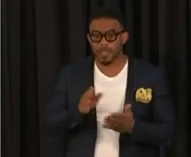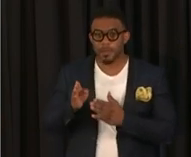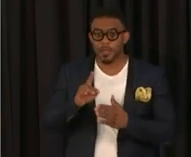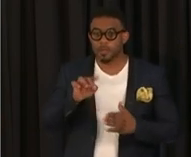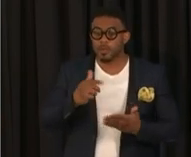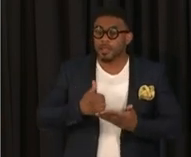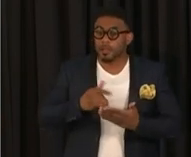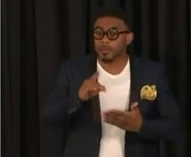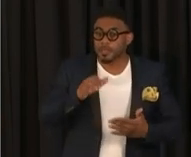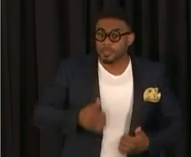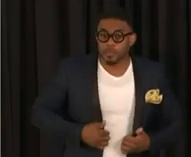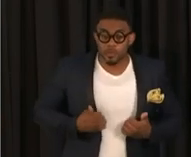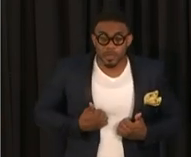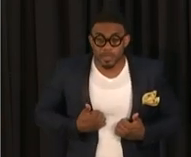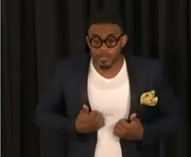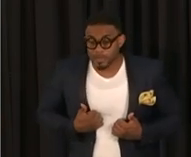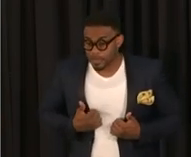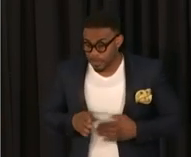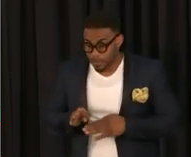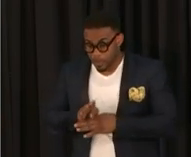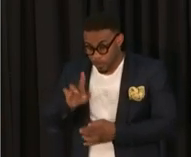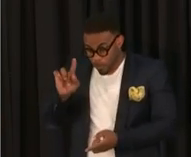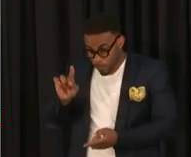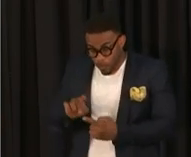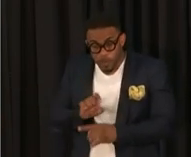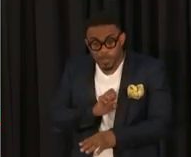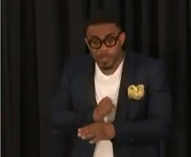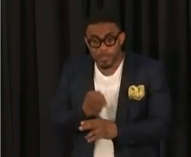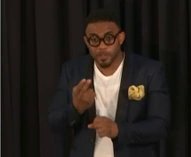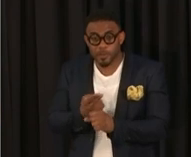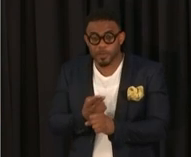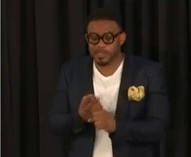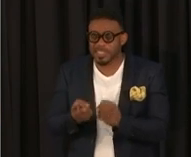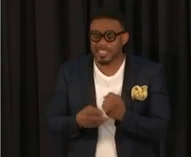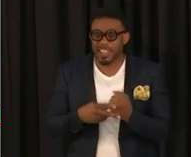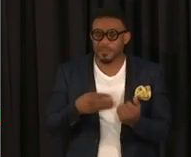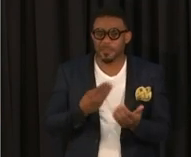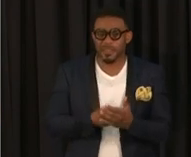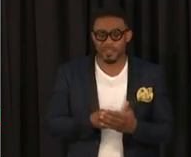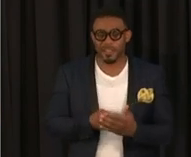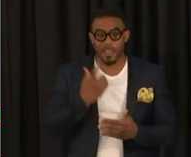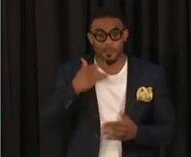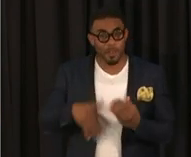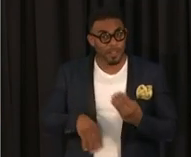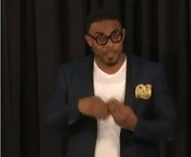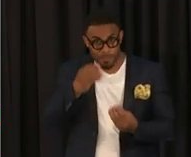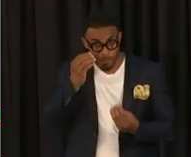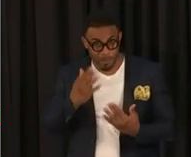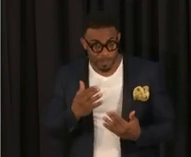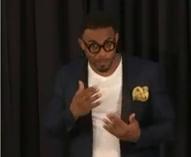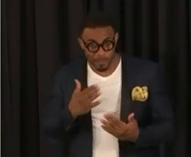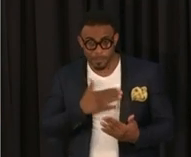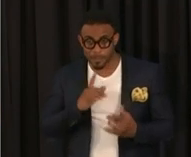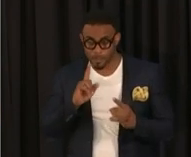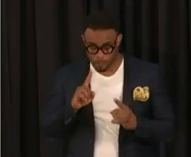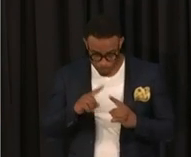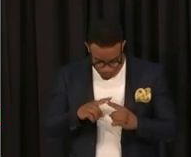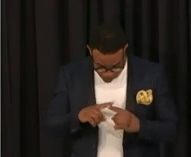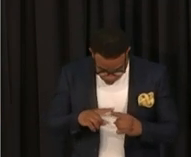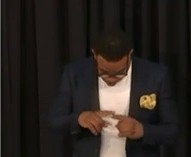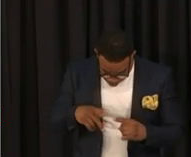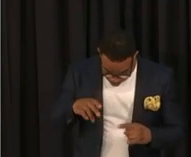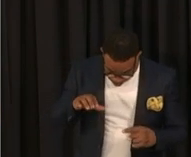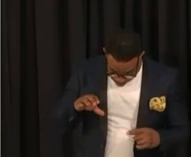and planning tools to help district residents and businesses reduce their energy use and save money. For additional information, please go